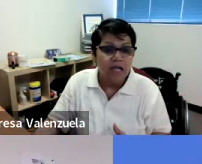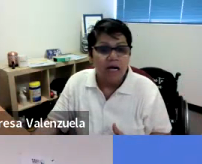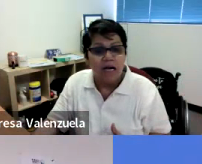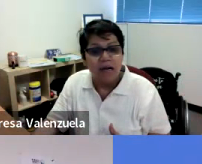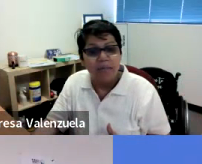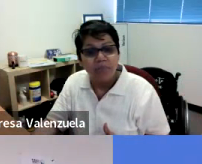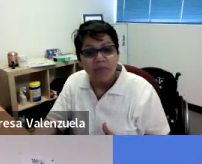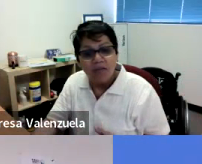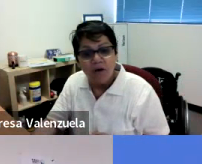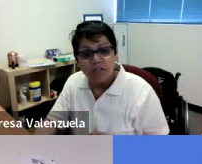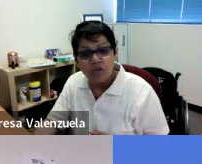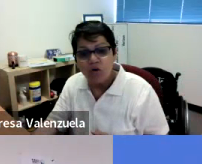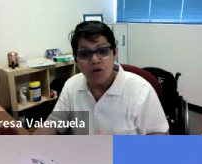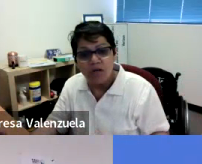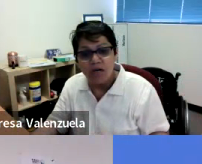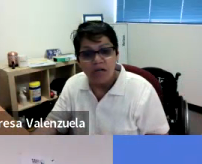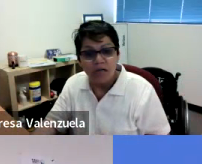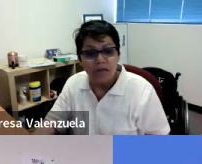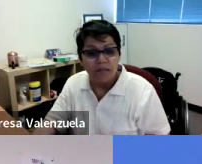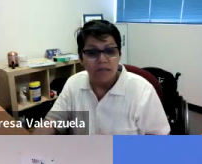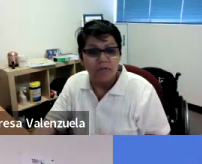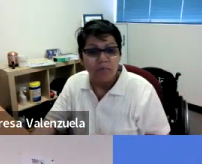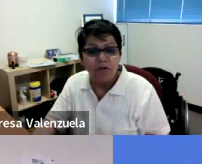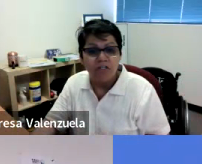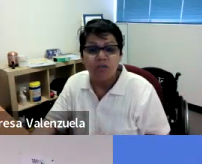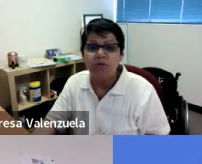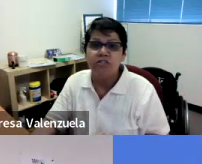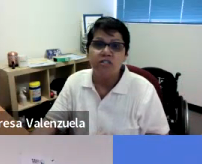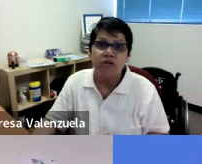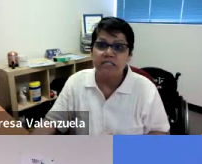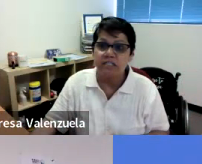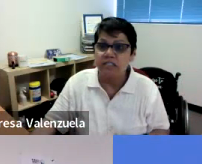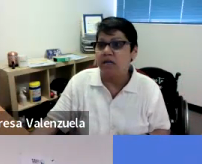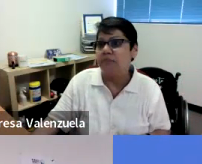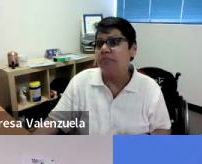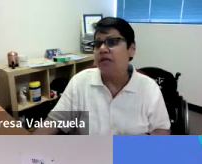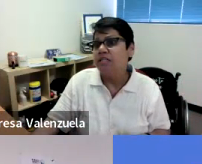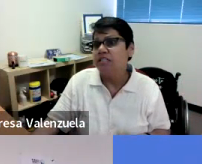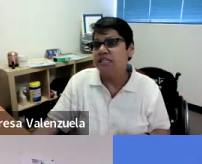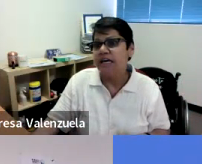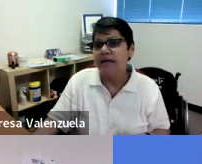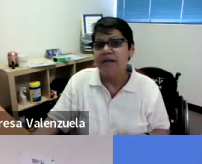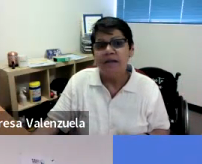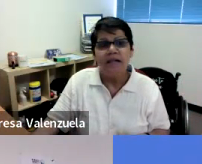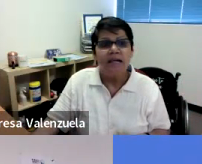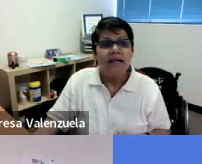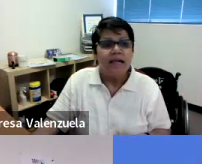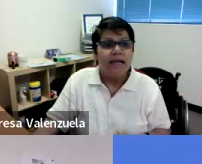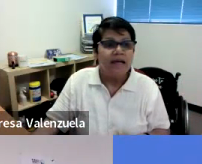that. As far as total computer distribution, they're at